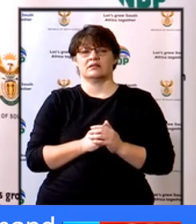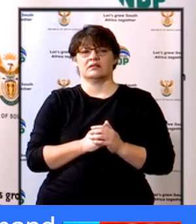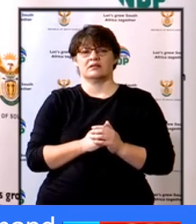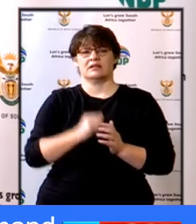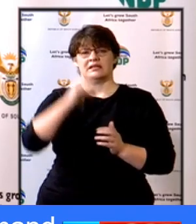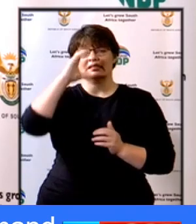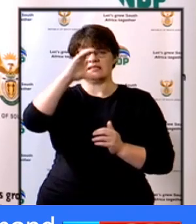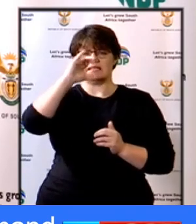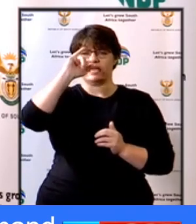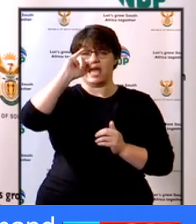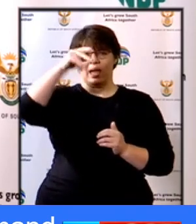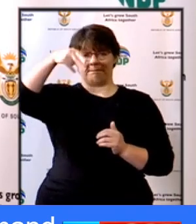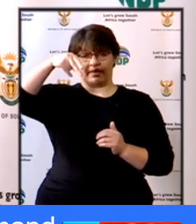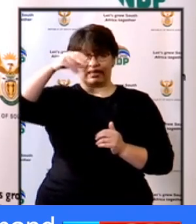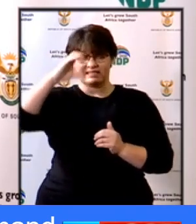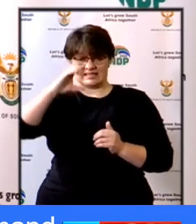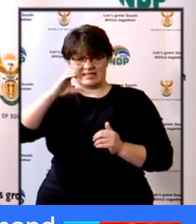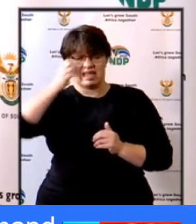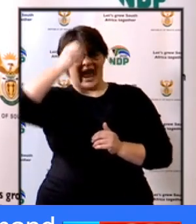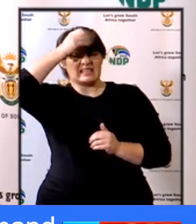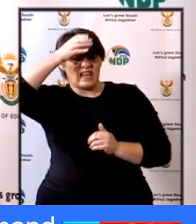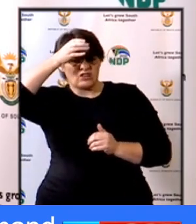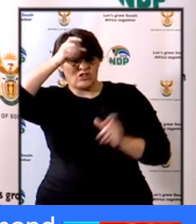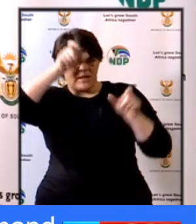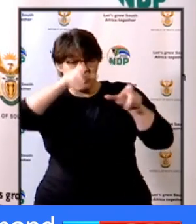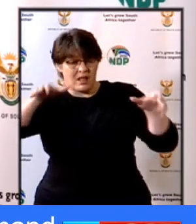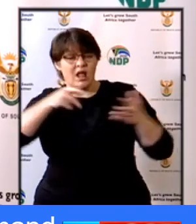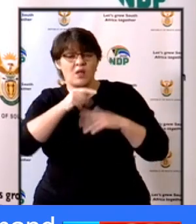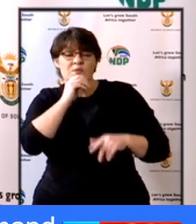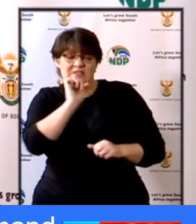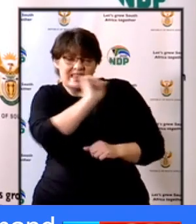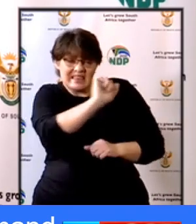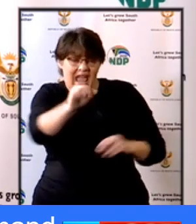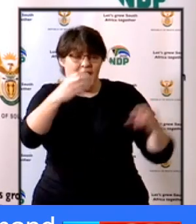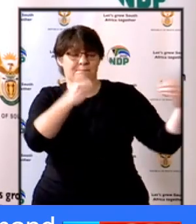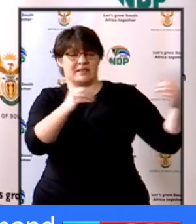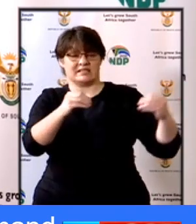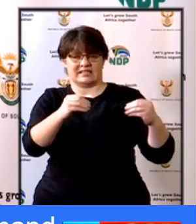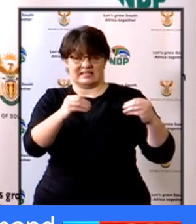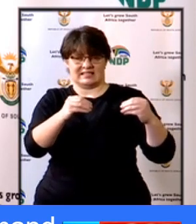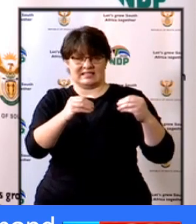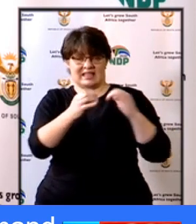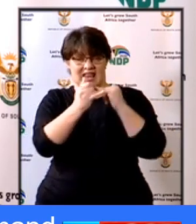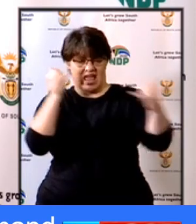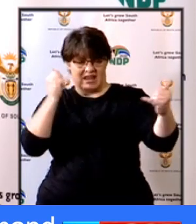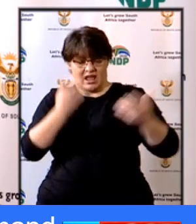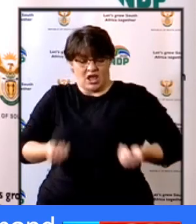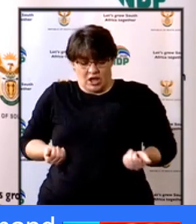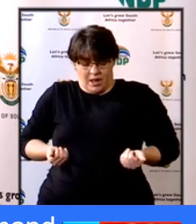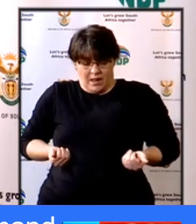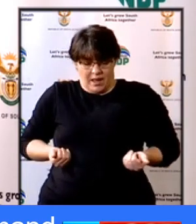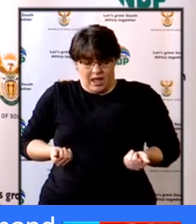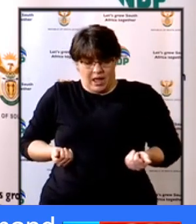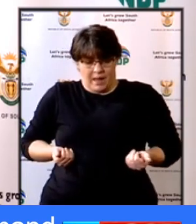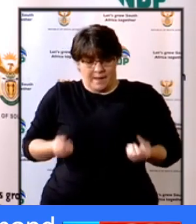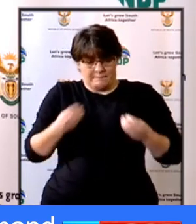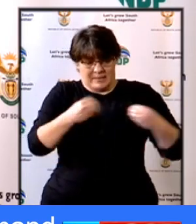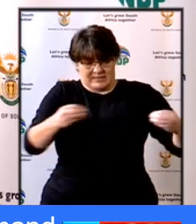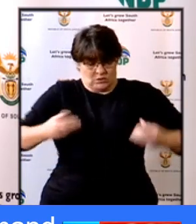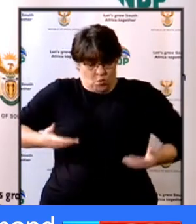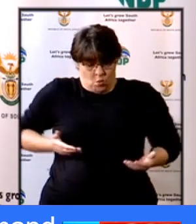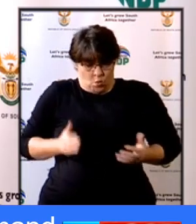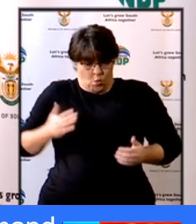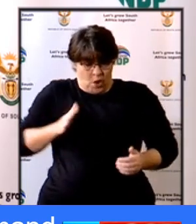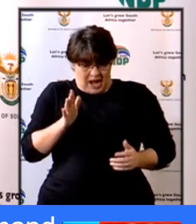as the CIPC, to use its biz portal to offer a service to businesses who wanted to register